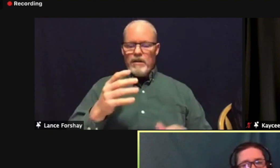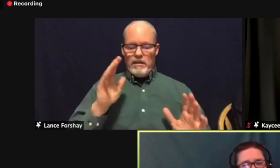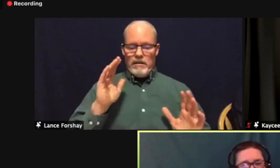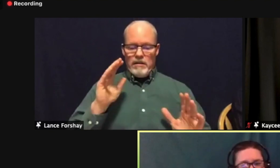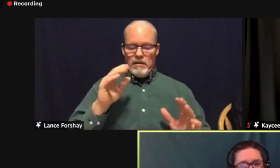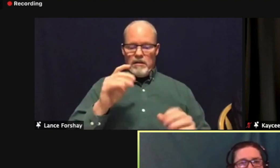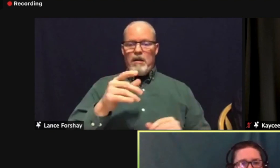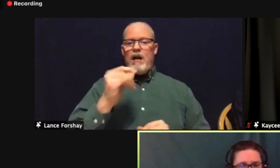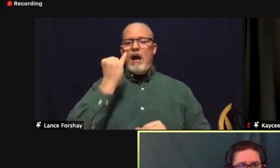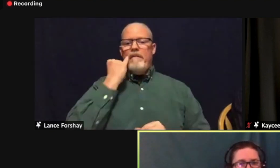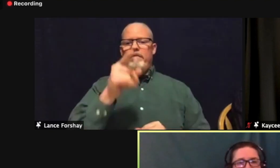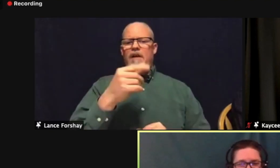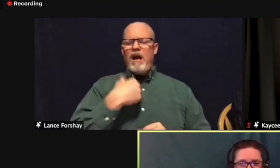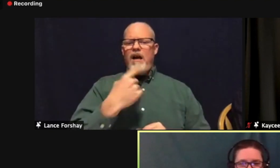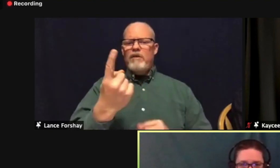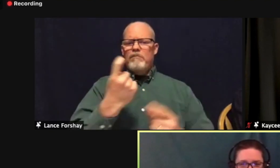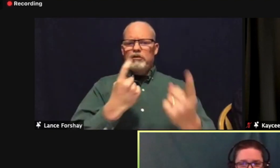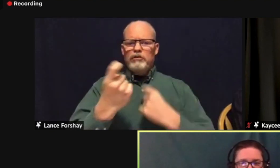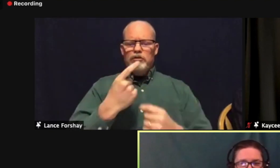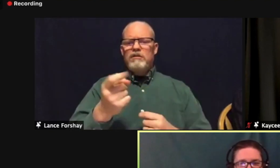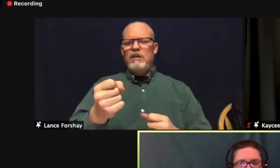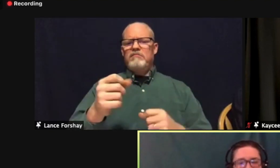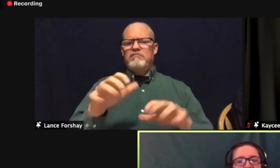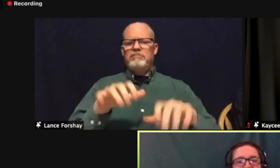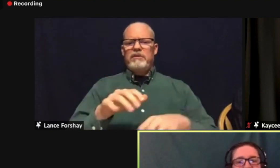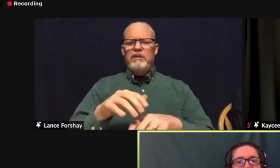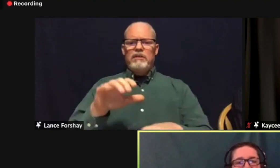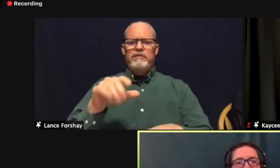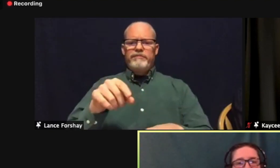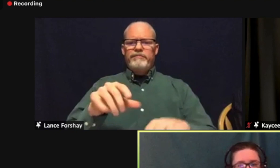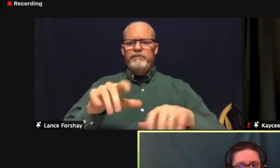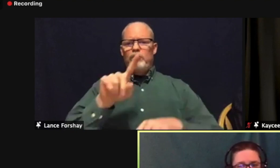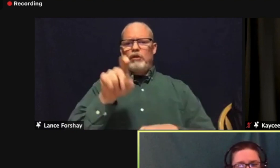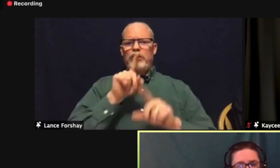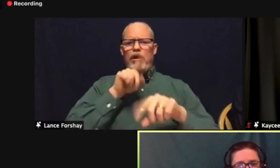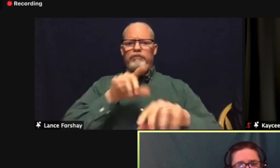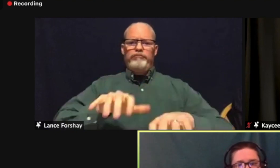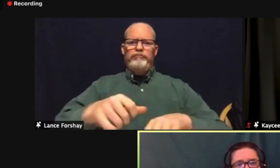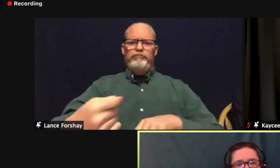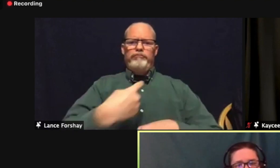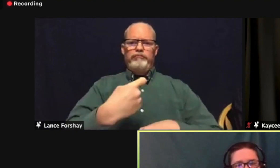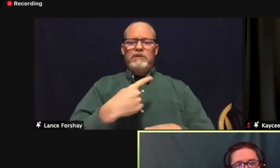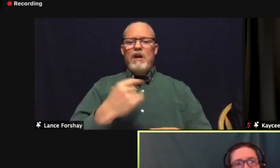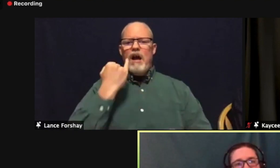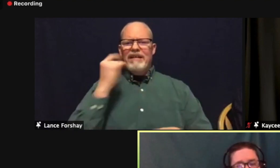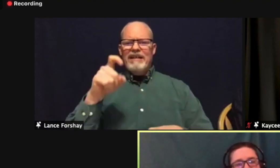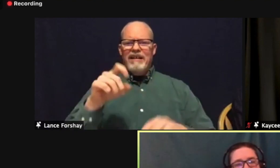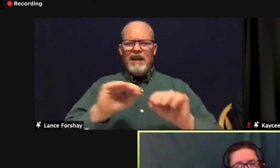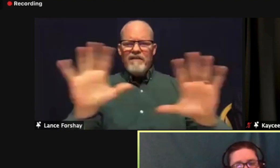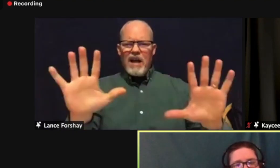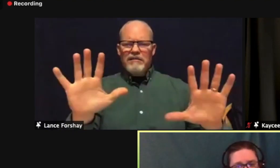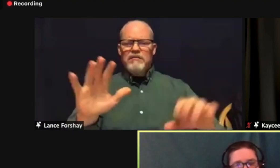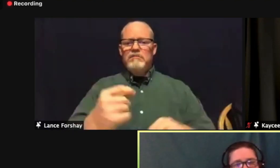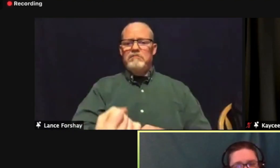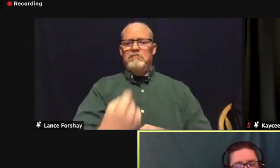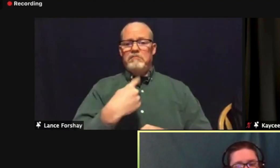you have questions, we will have a question and answer period. And there's a Q&A at the bottom of your